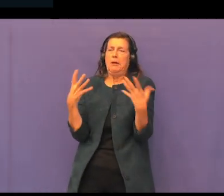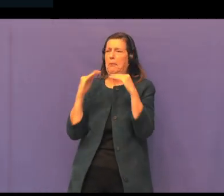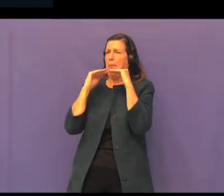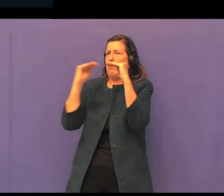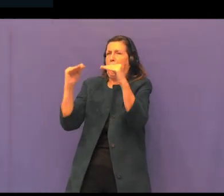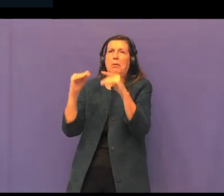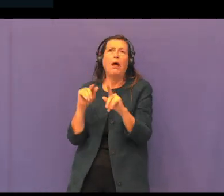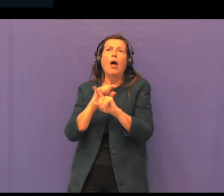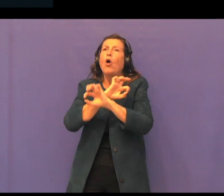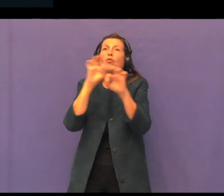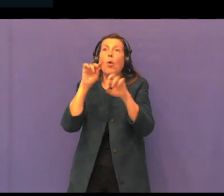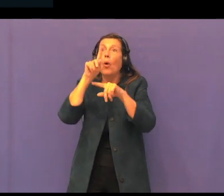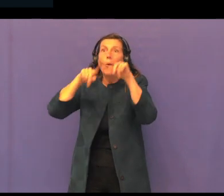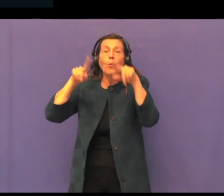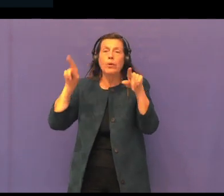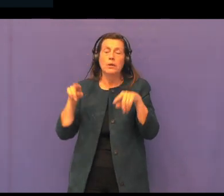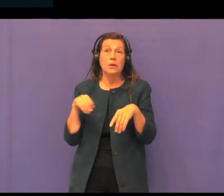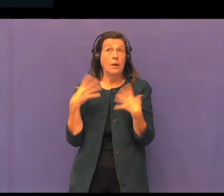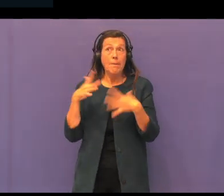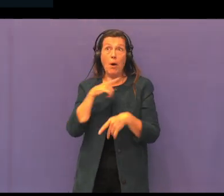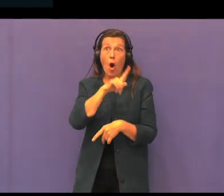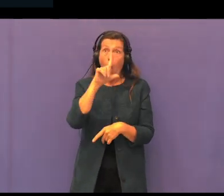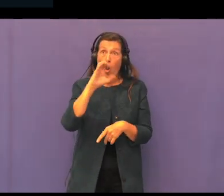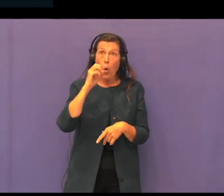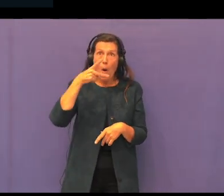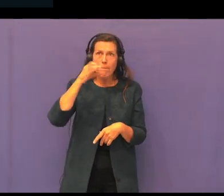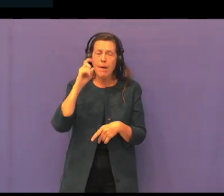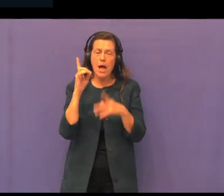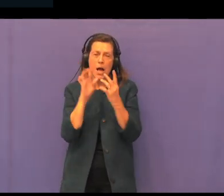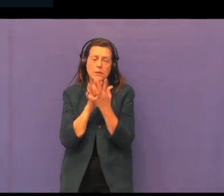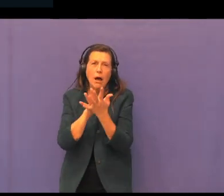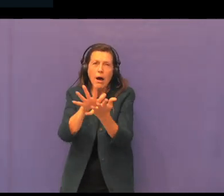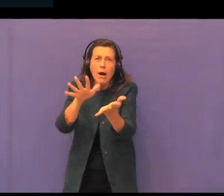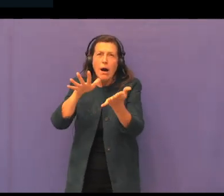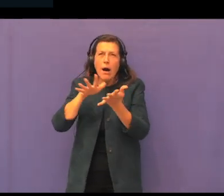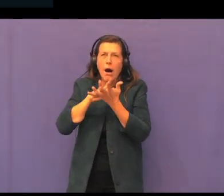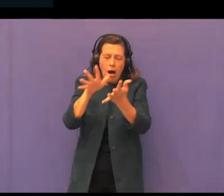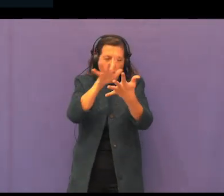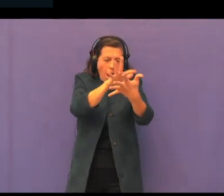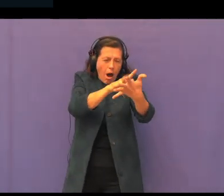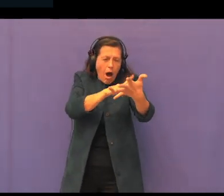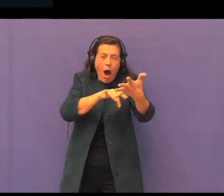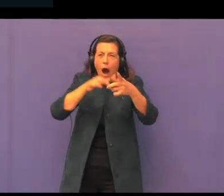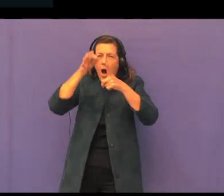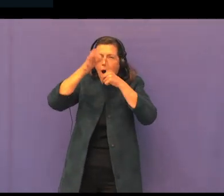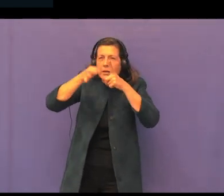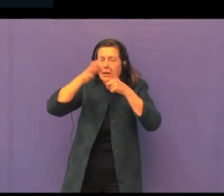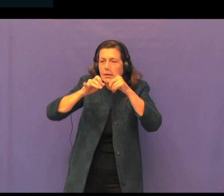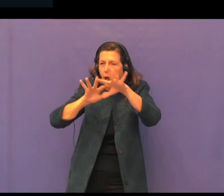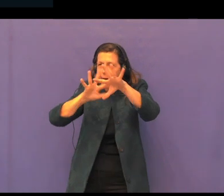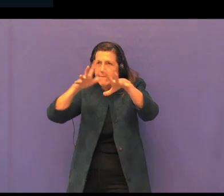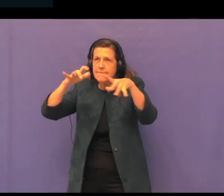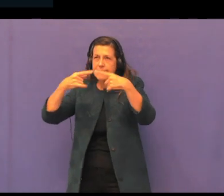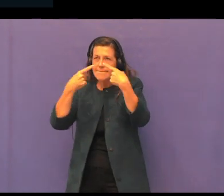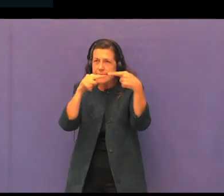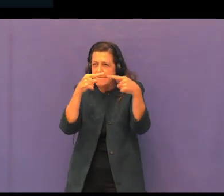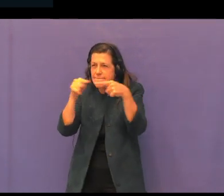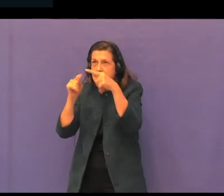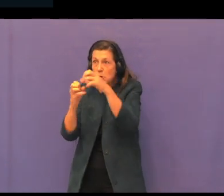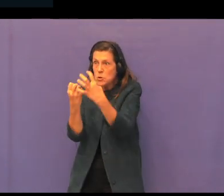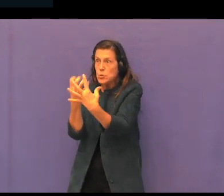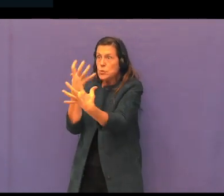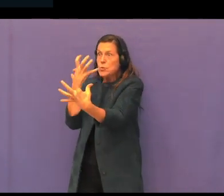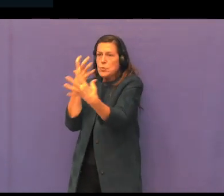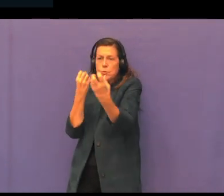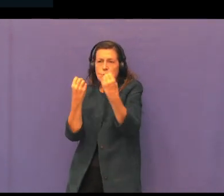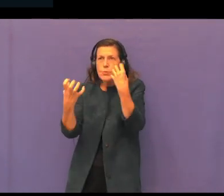the remarkable detail, the intensity, the kind of the populated nature of these supposedly